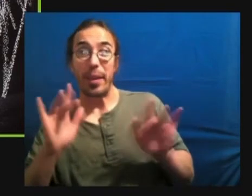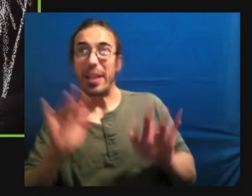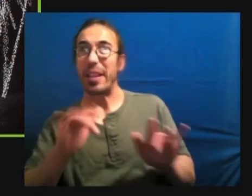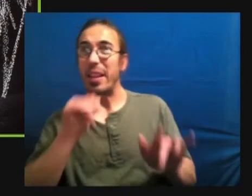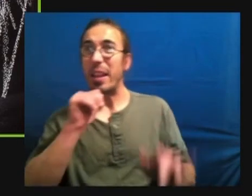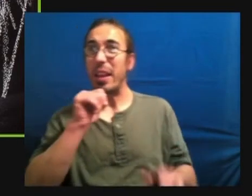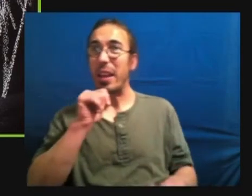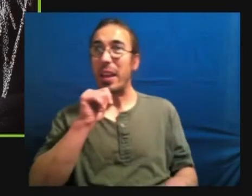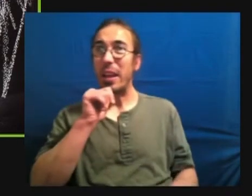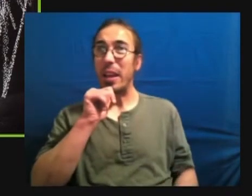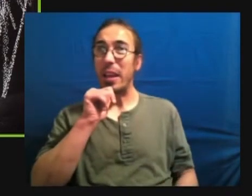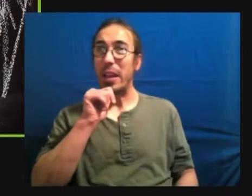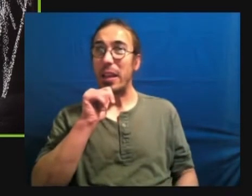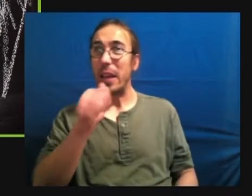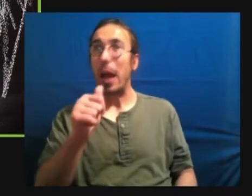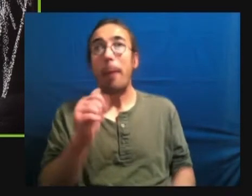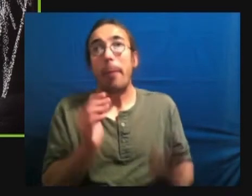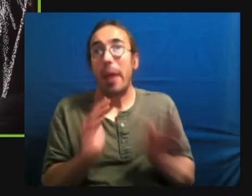unintentionally